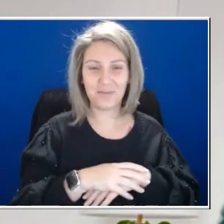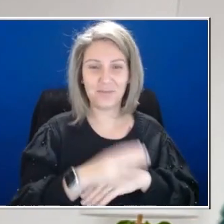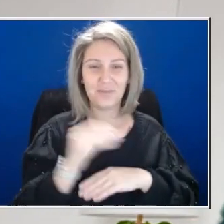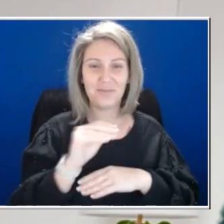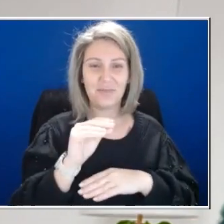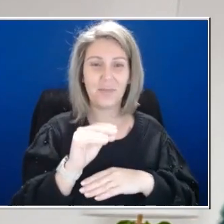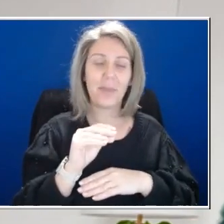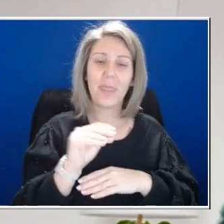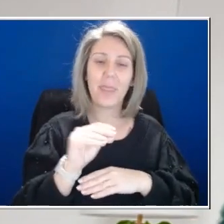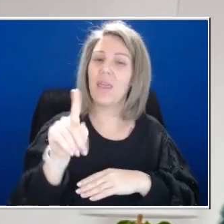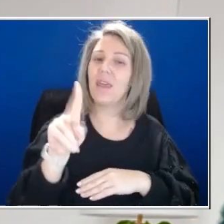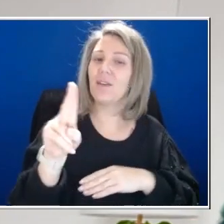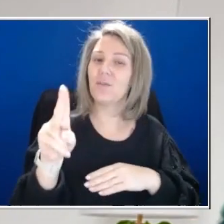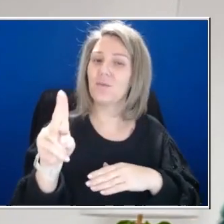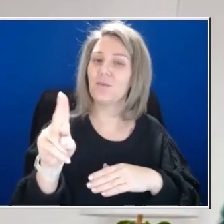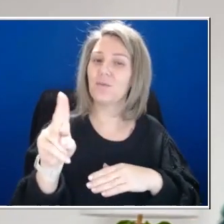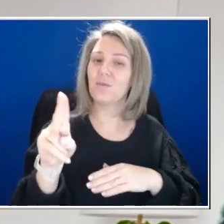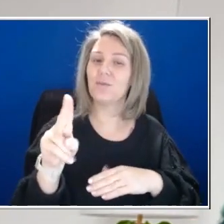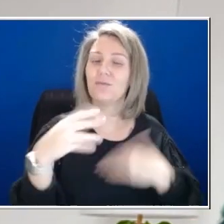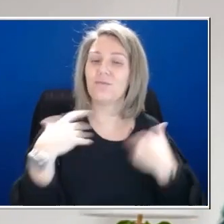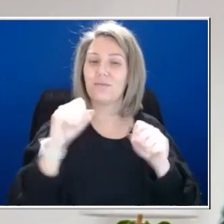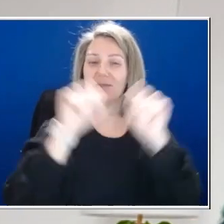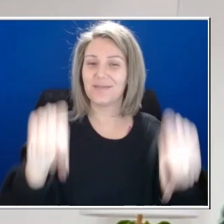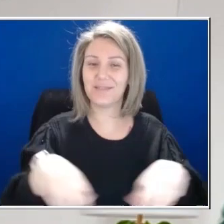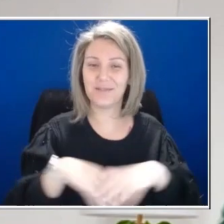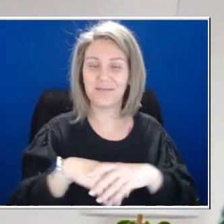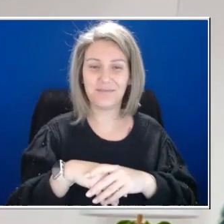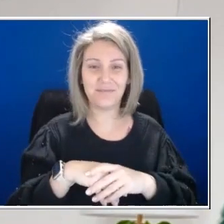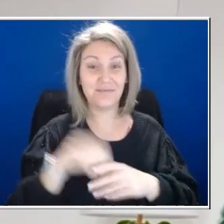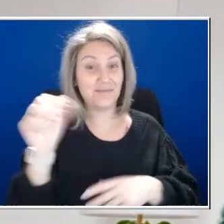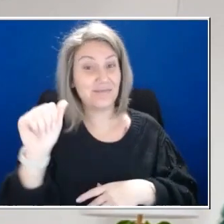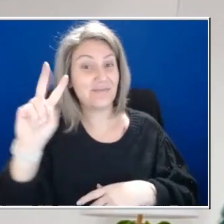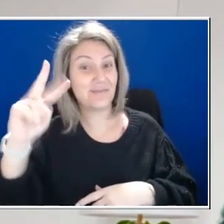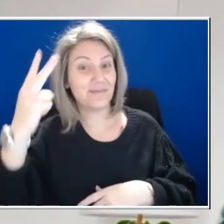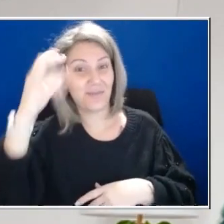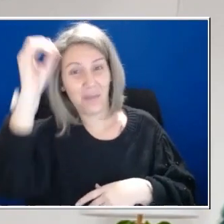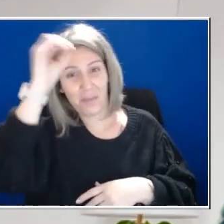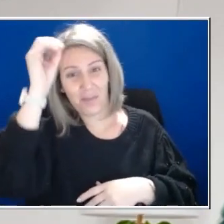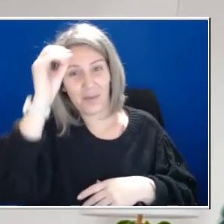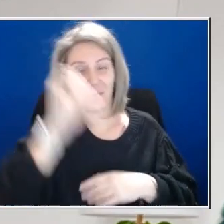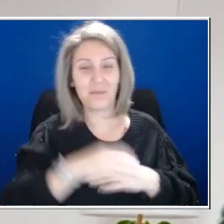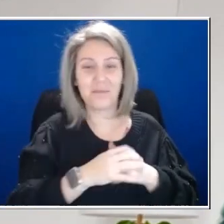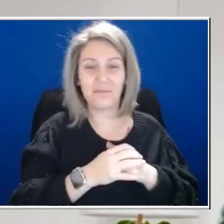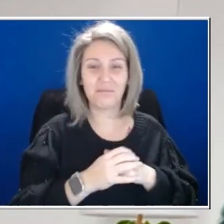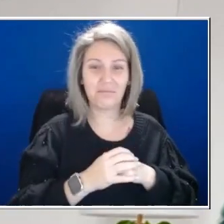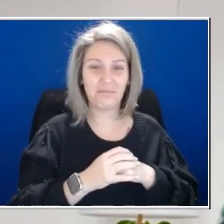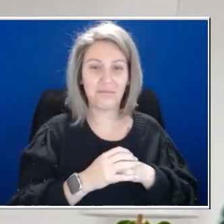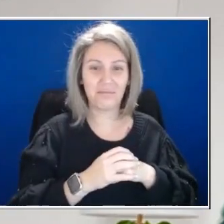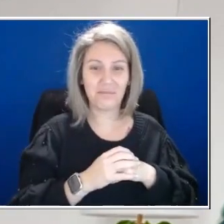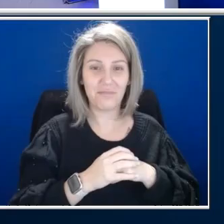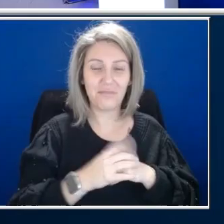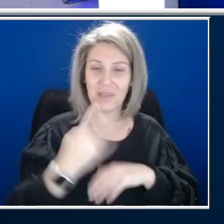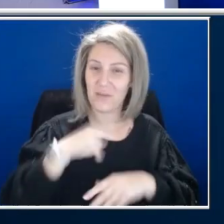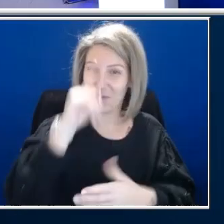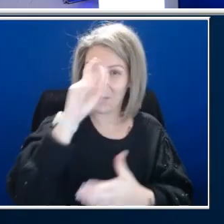Kansas healthcare system so that I could get another opinion and be believed.